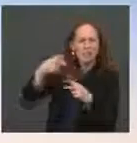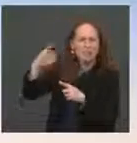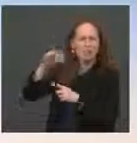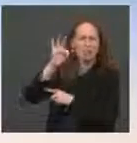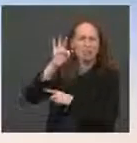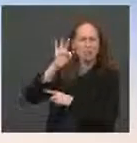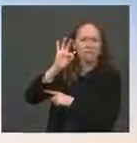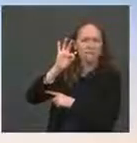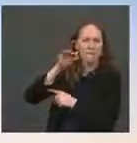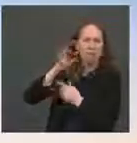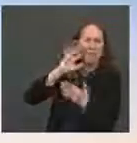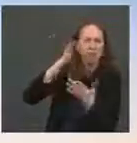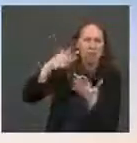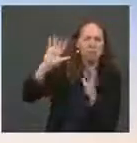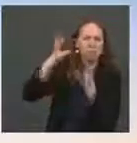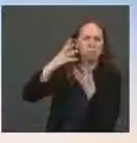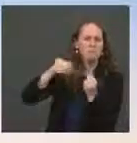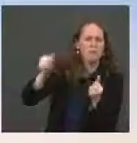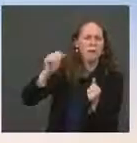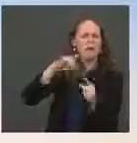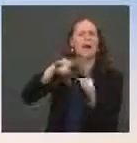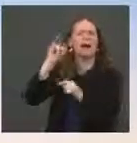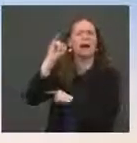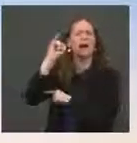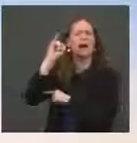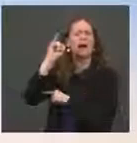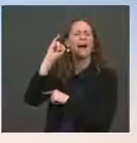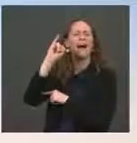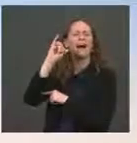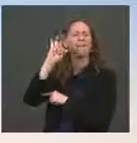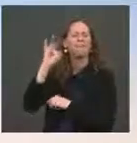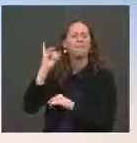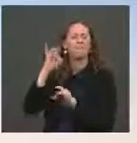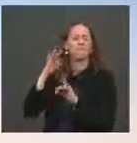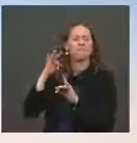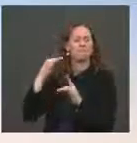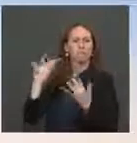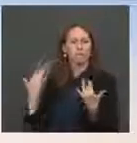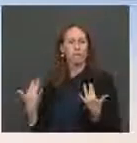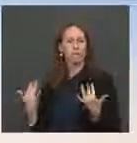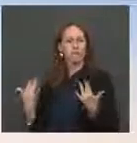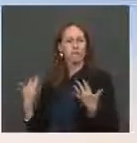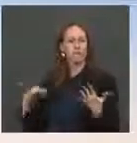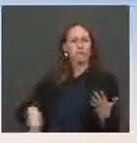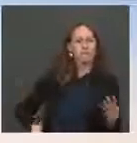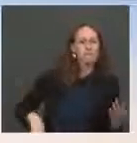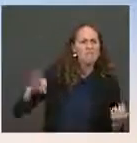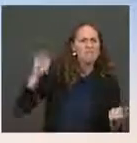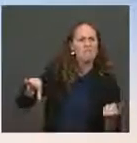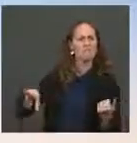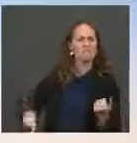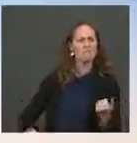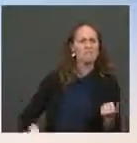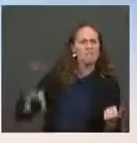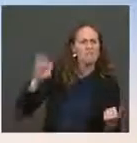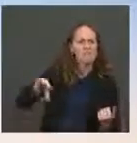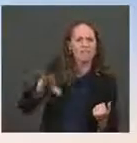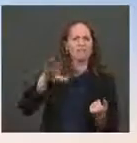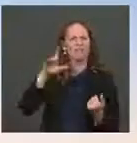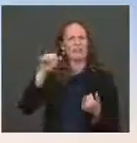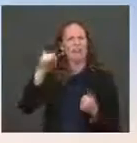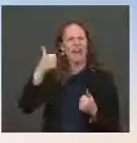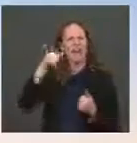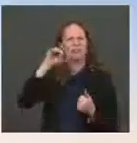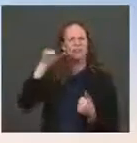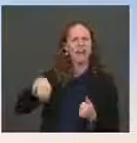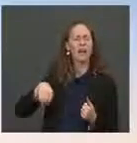happening slower, perhaps than people expected a few months ago, and people are still paying 10 or 15 or 20% more for meat, and they're saying, why was it supposed